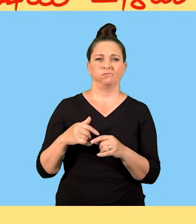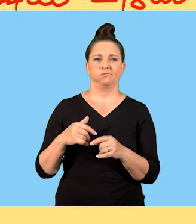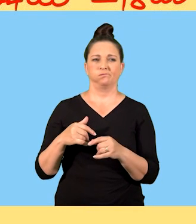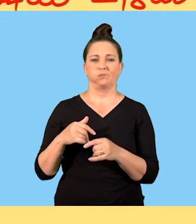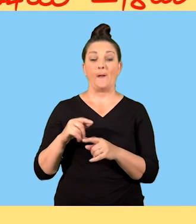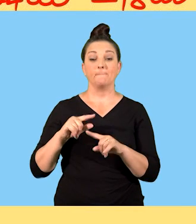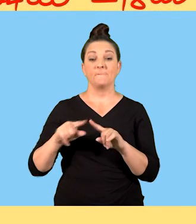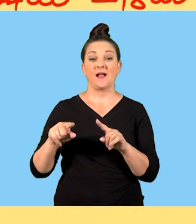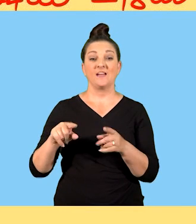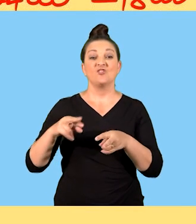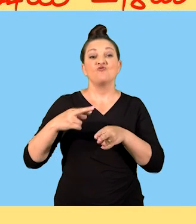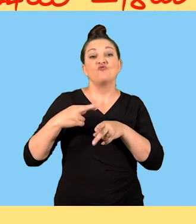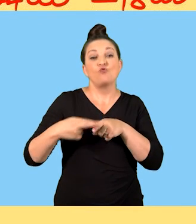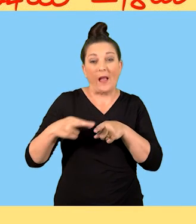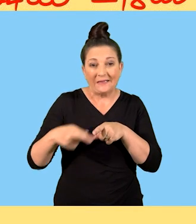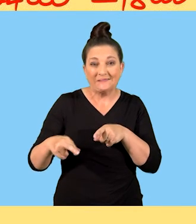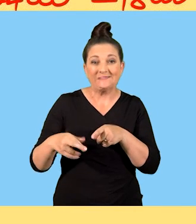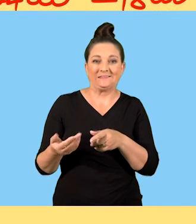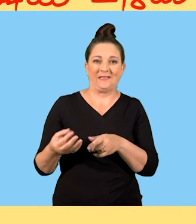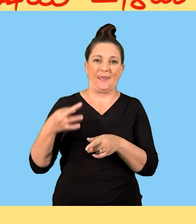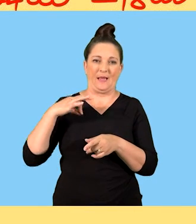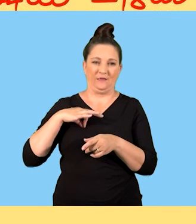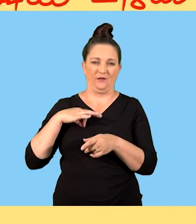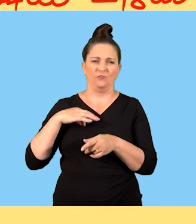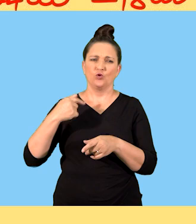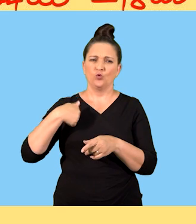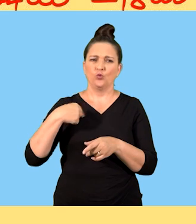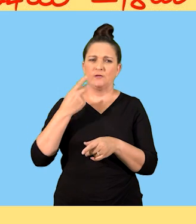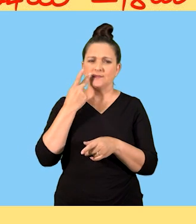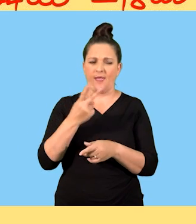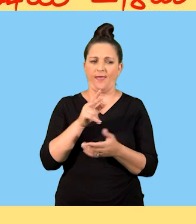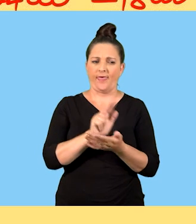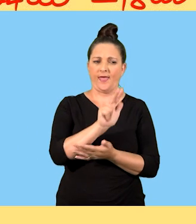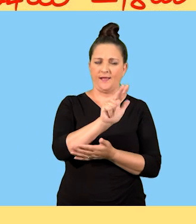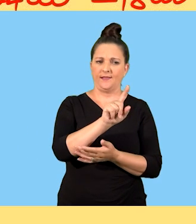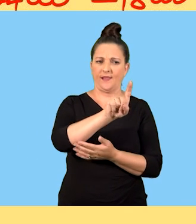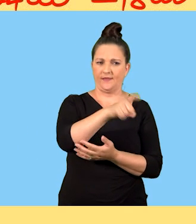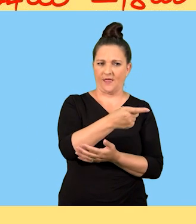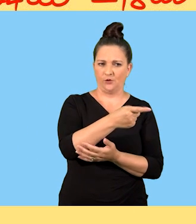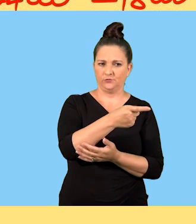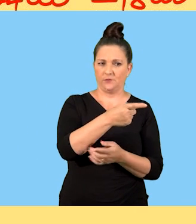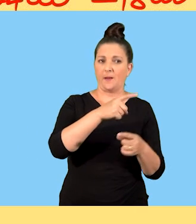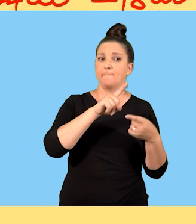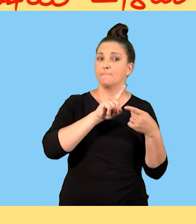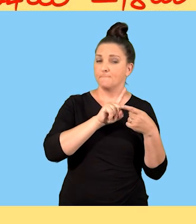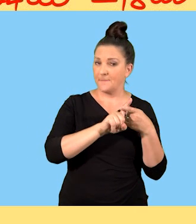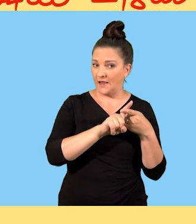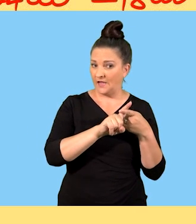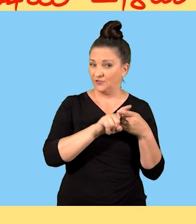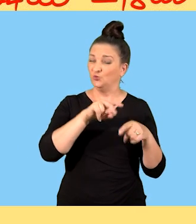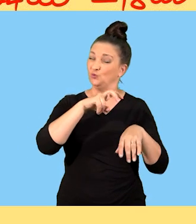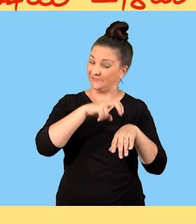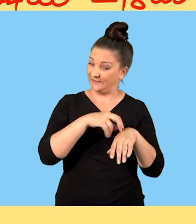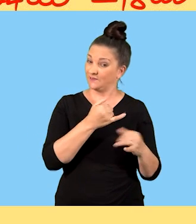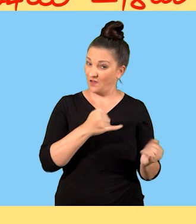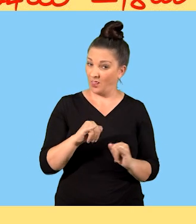the nominal account section, we then come and say rent income. We had recorded 18,000. However,